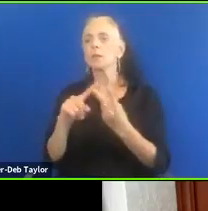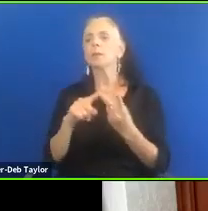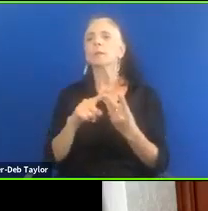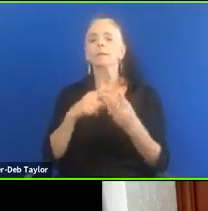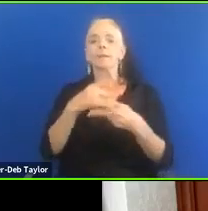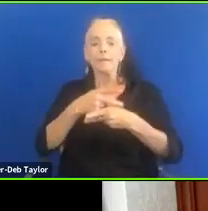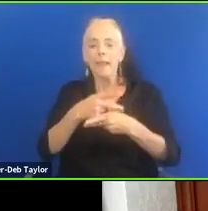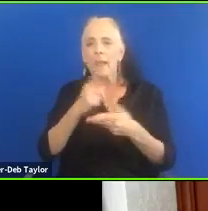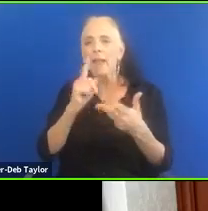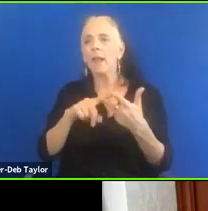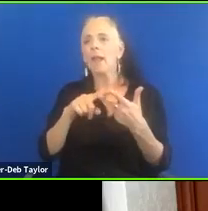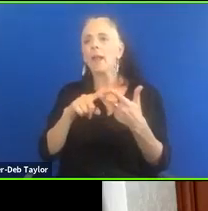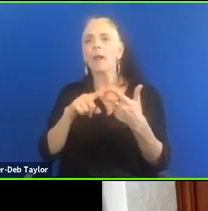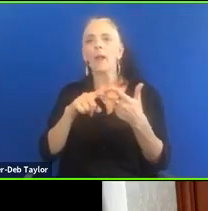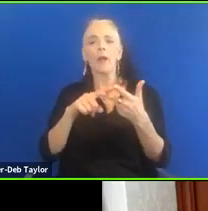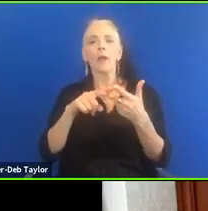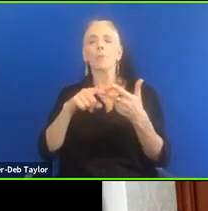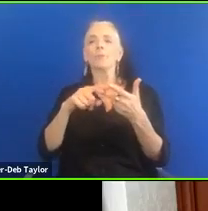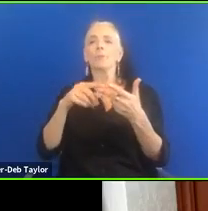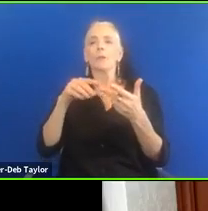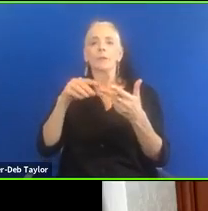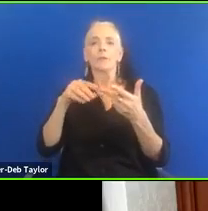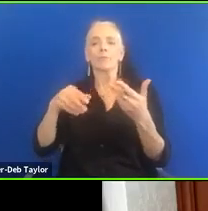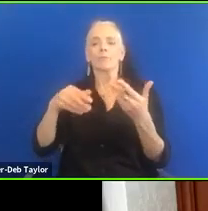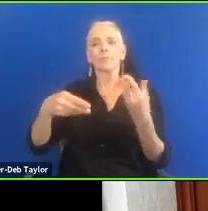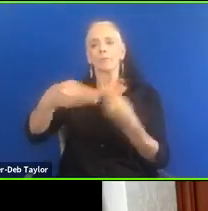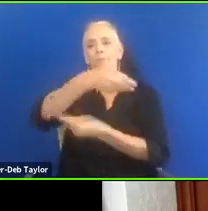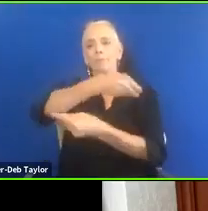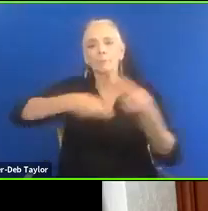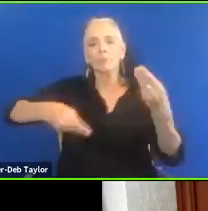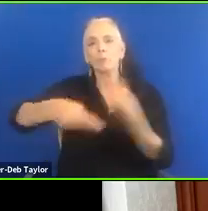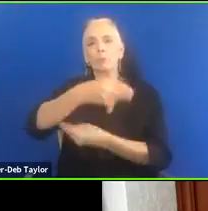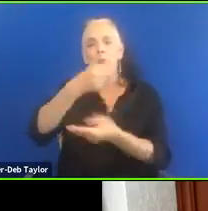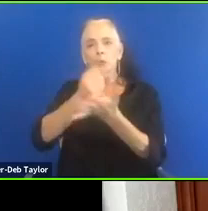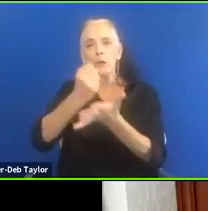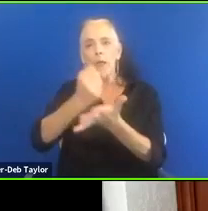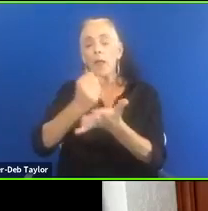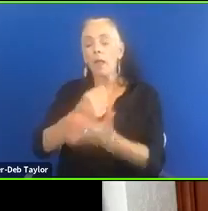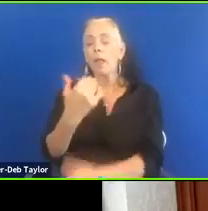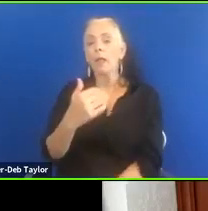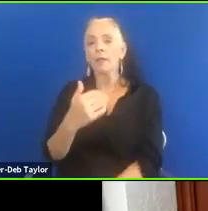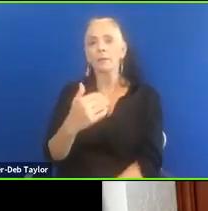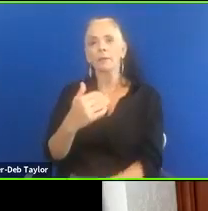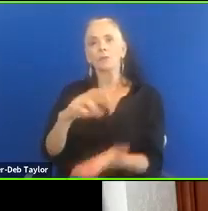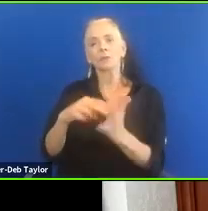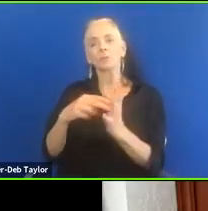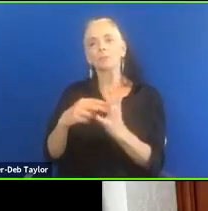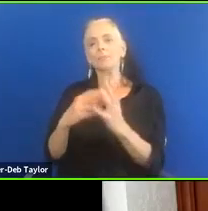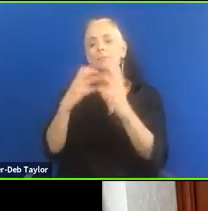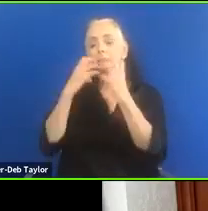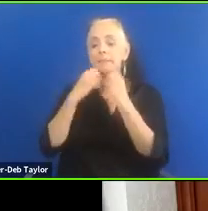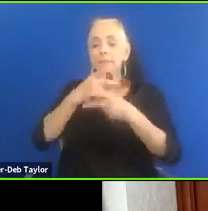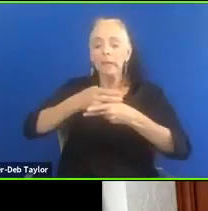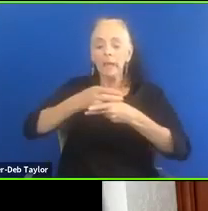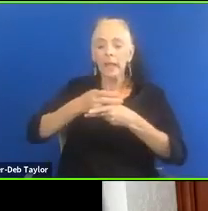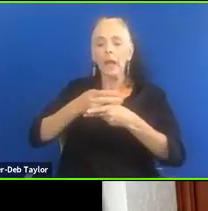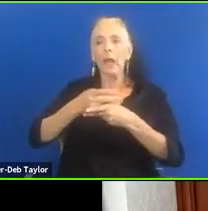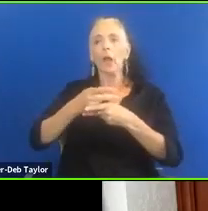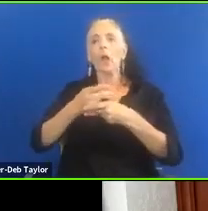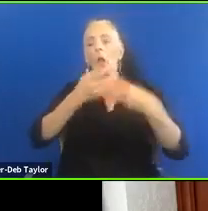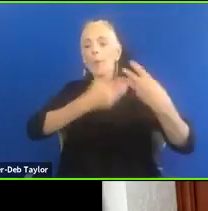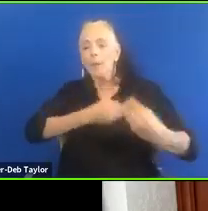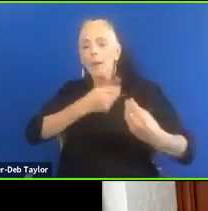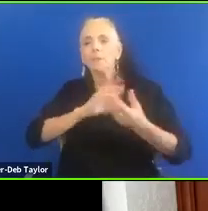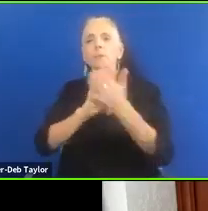infrastructure. That to me is a ritual, is ritualizing care and like it is a